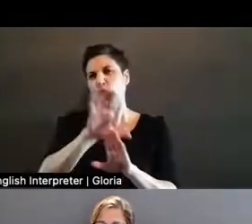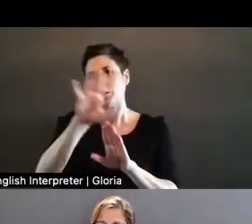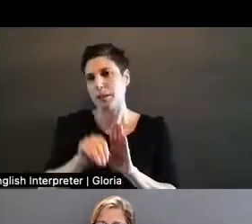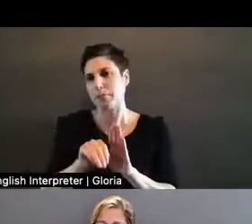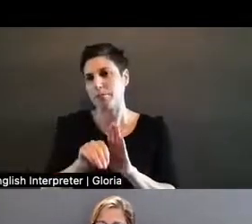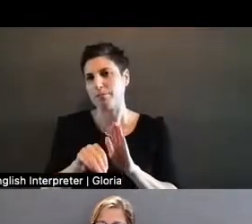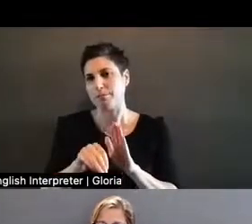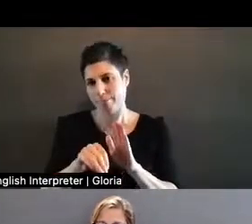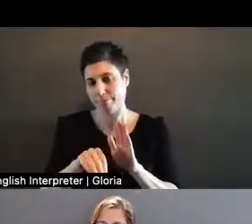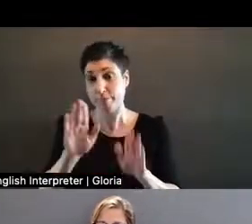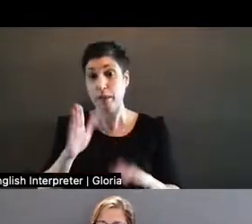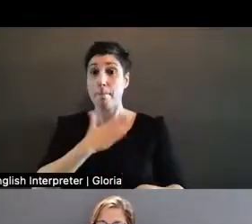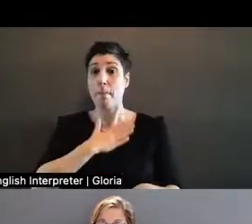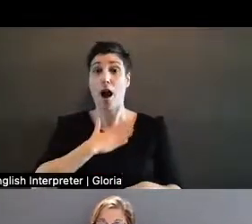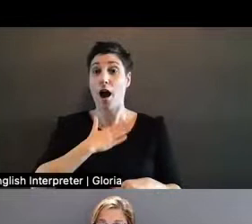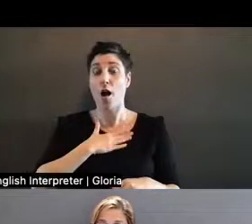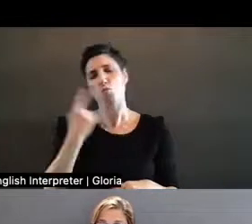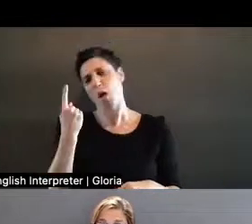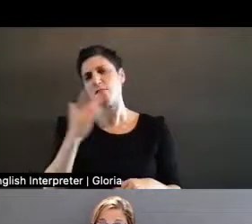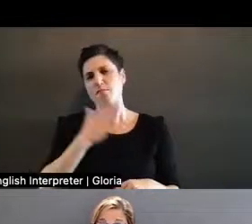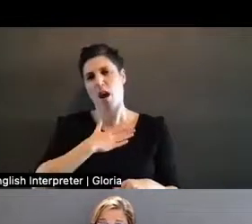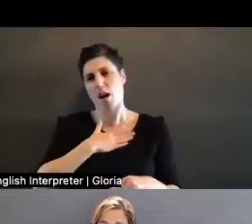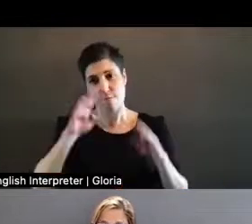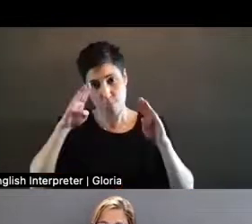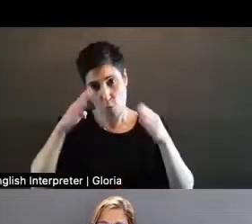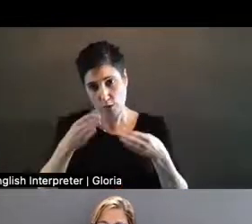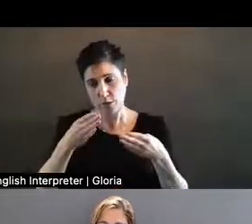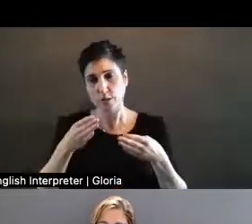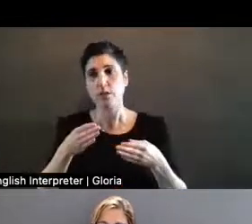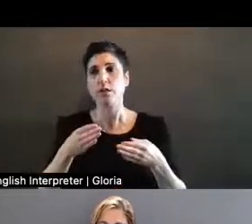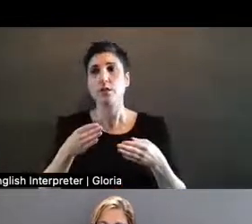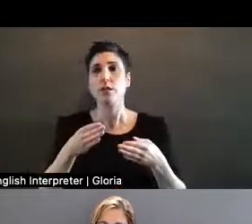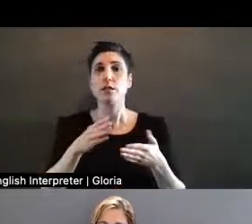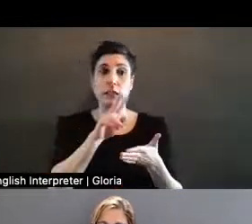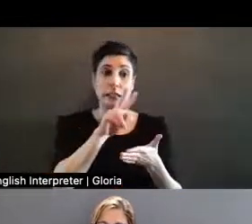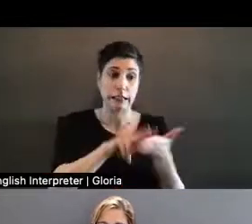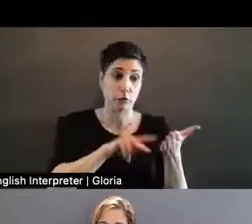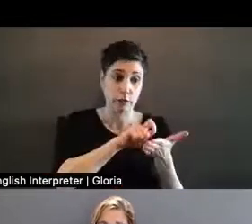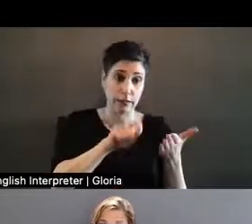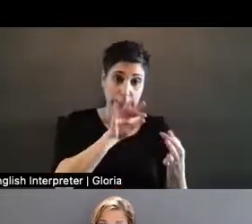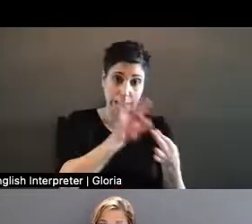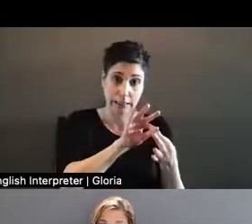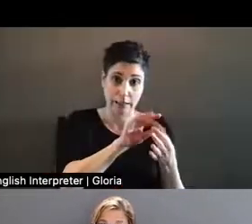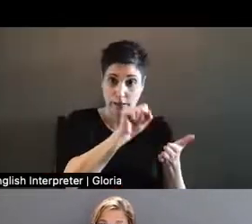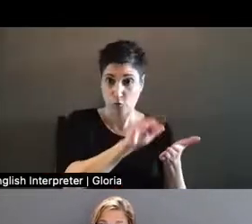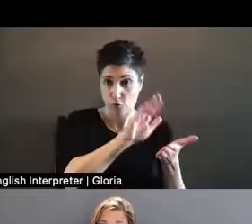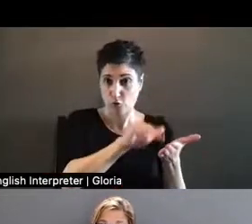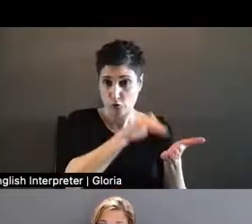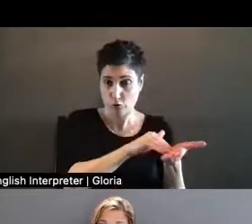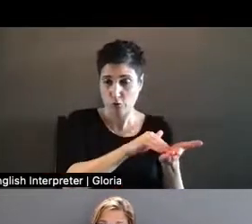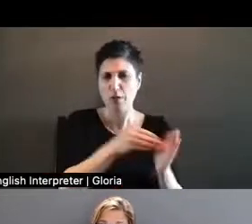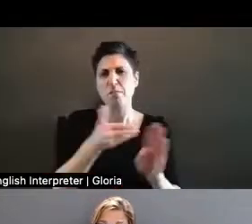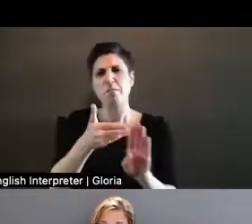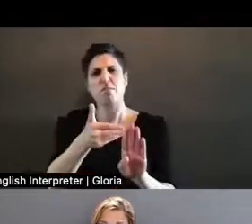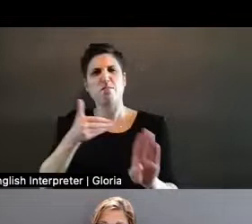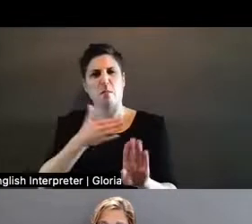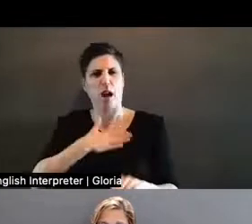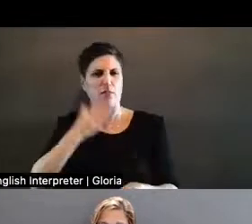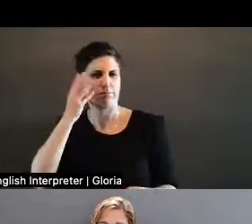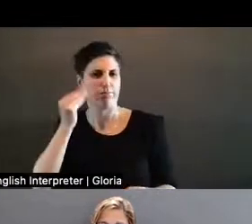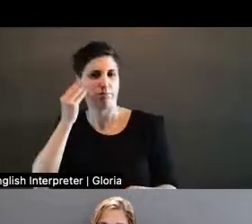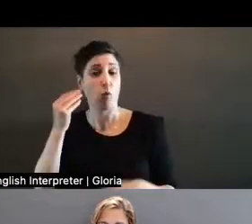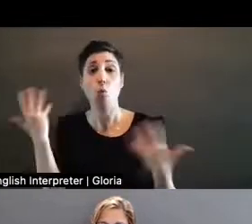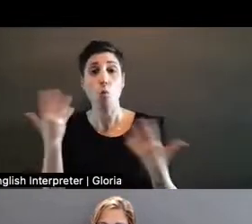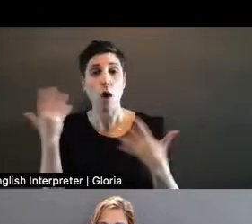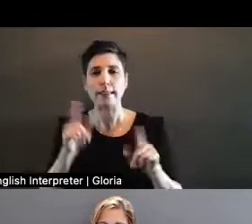One of my focuses, both in my time with Literacy Link South Central and in my work before that, has been alternative